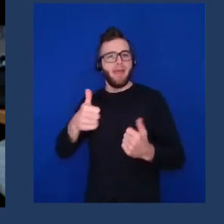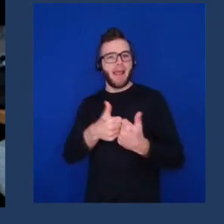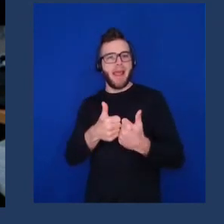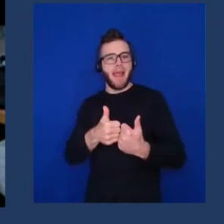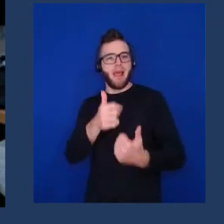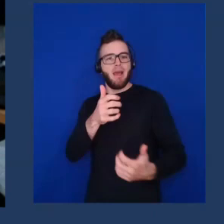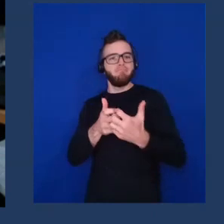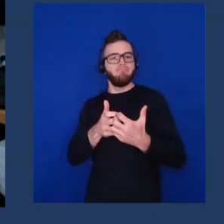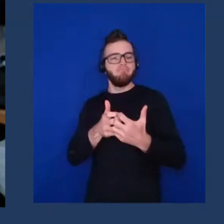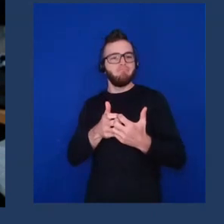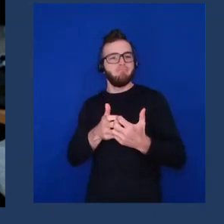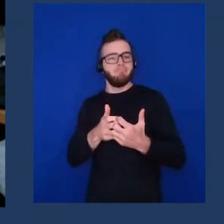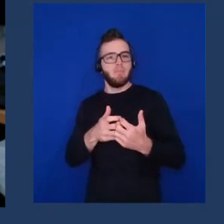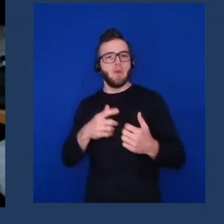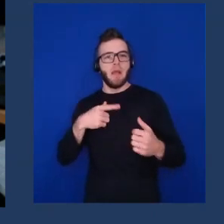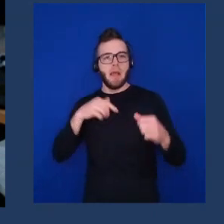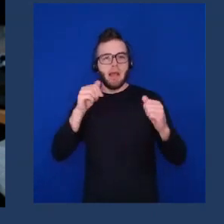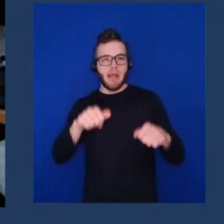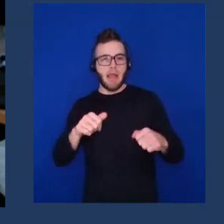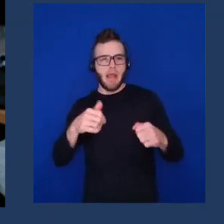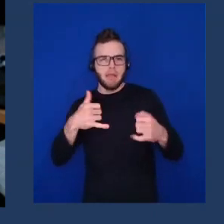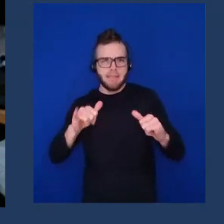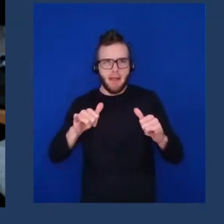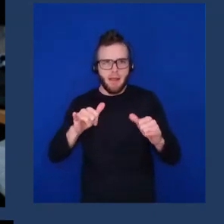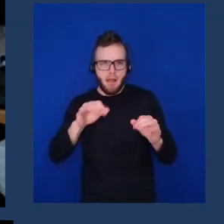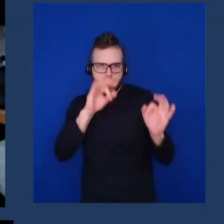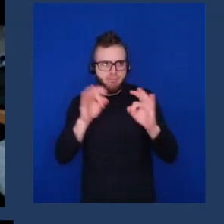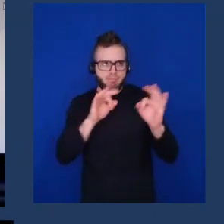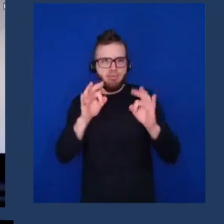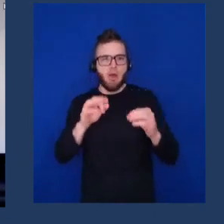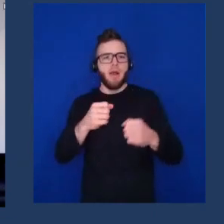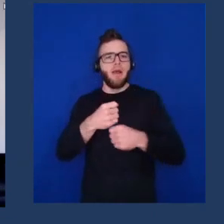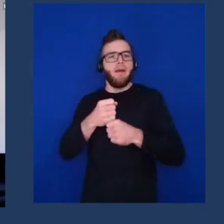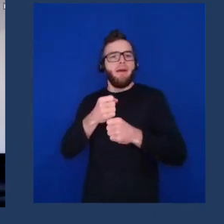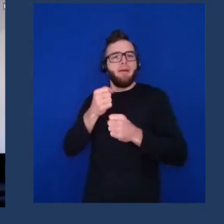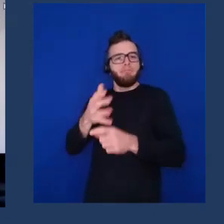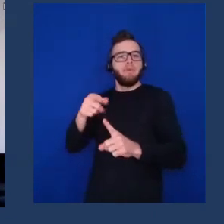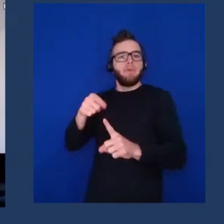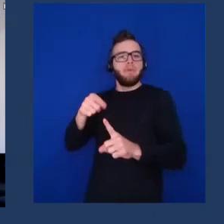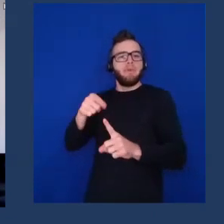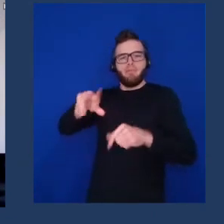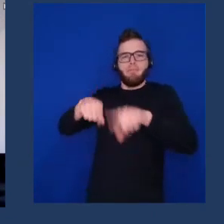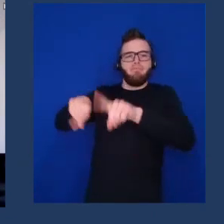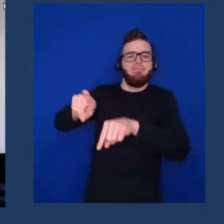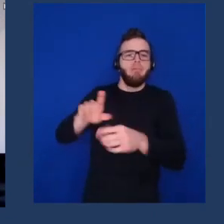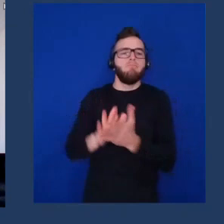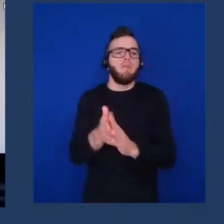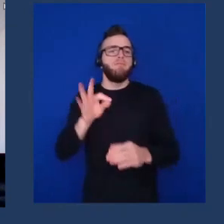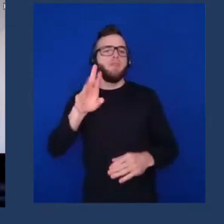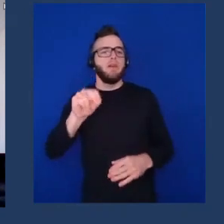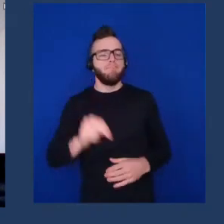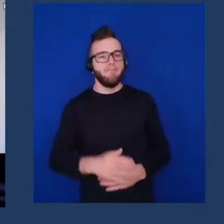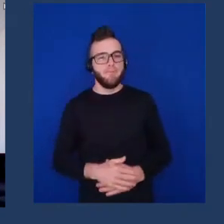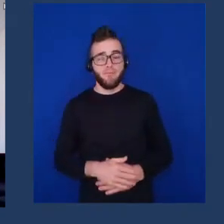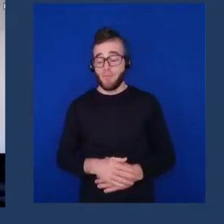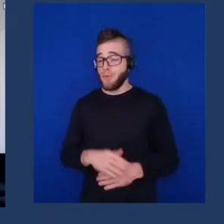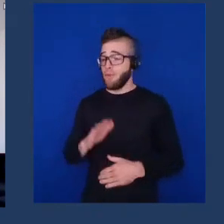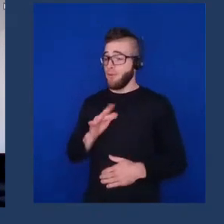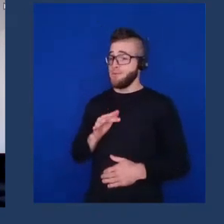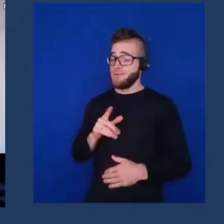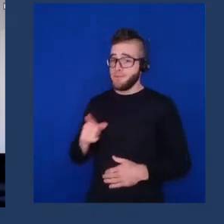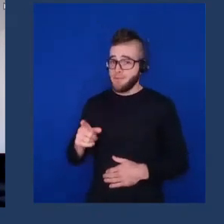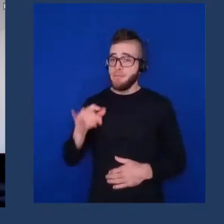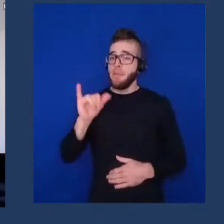tracking, where it would still be a super fun experience. Awesome. And the eye tracking research that you talked about